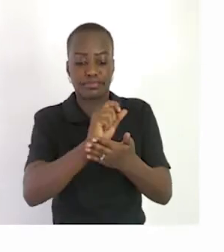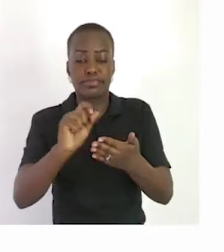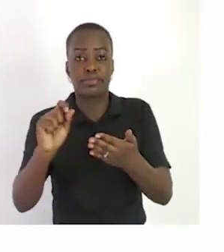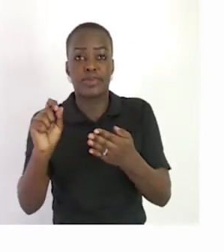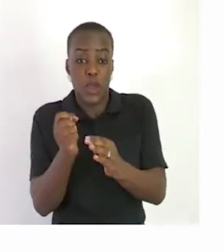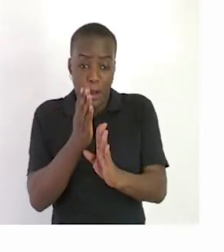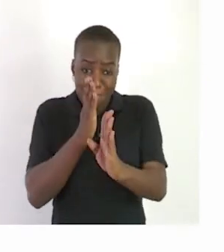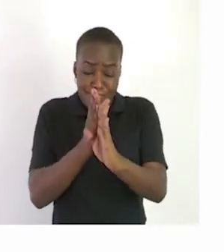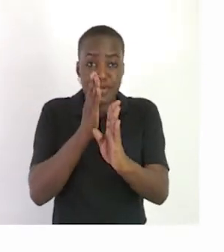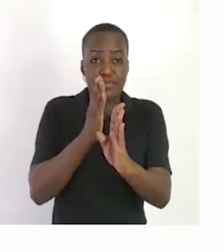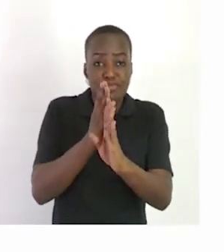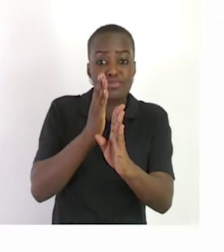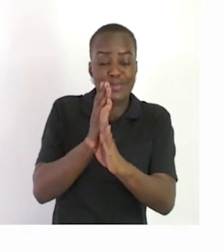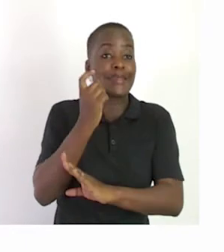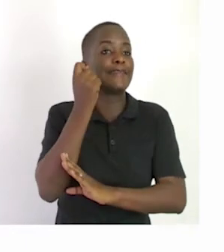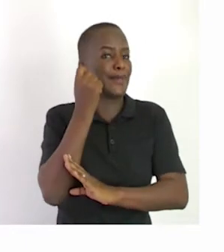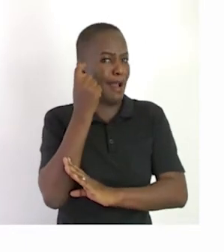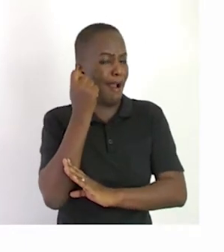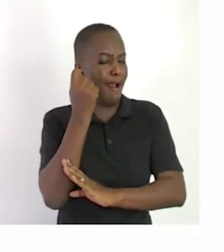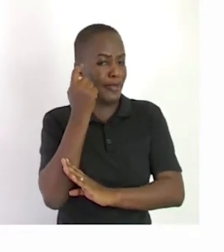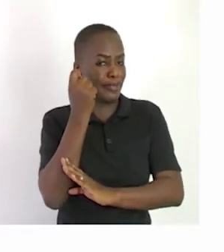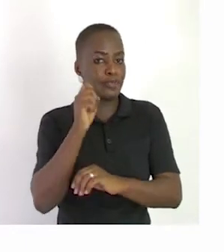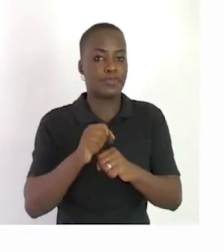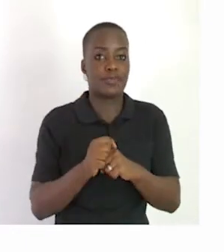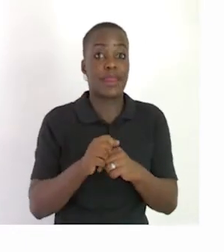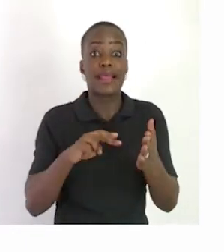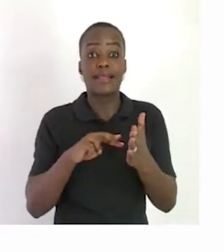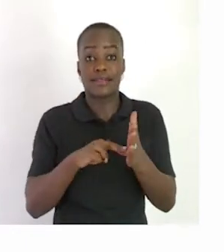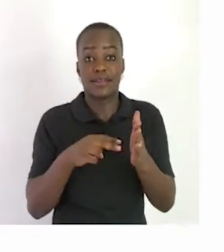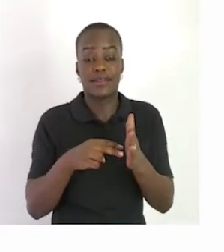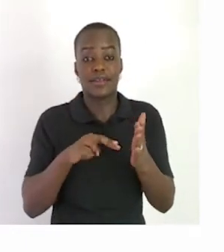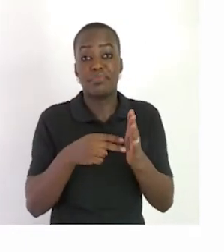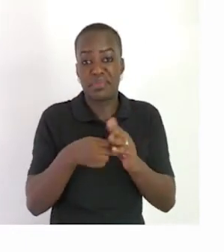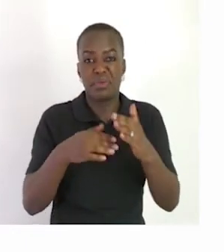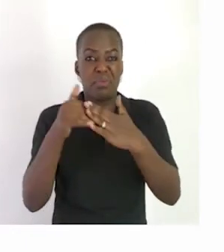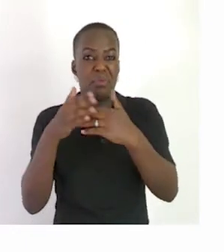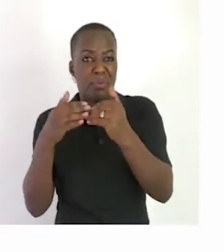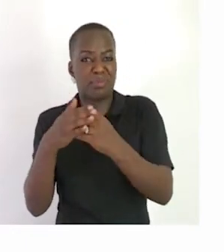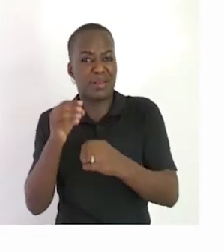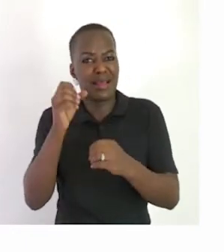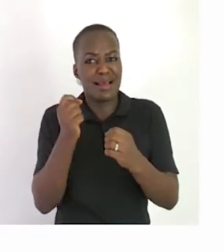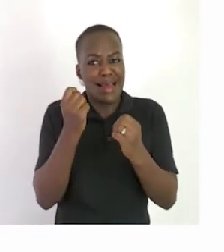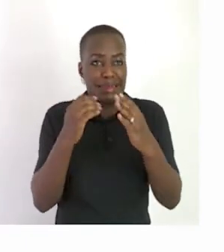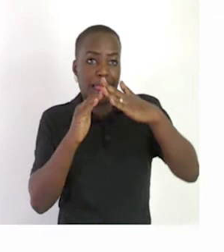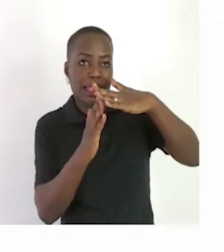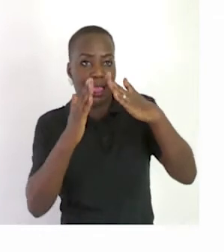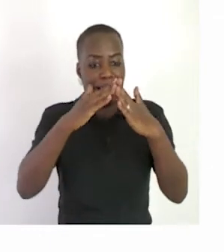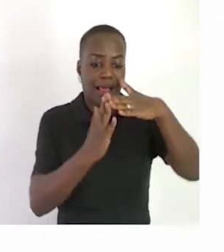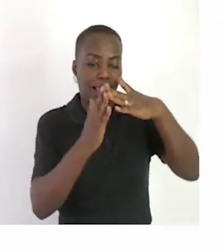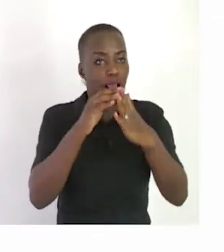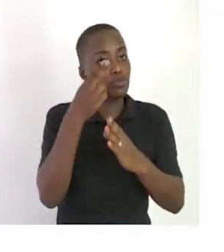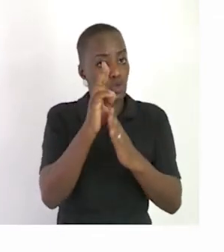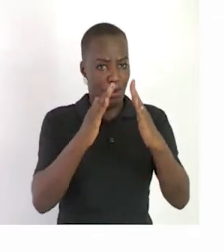that the sentence makes sense, just like how buildings need to make sense when they are constructed as well.